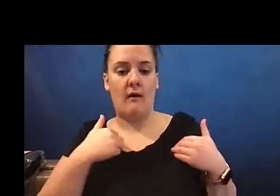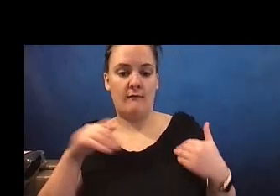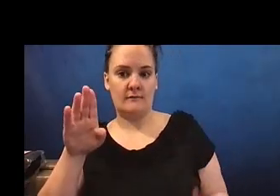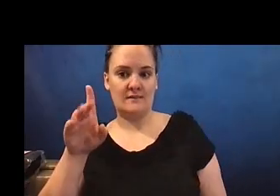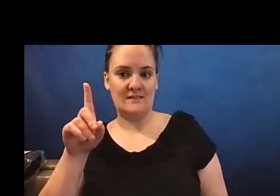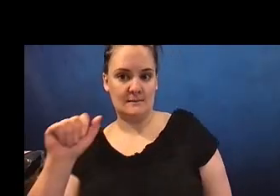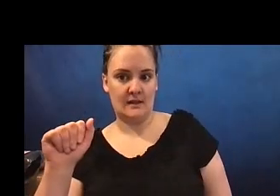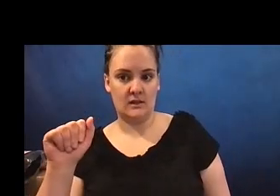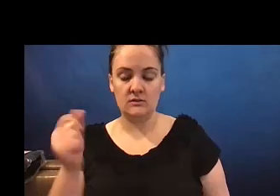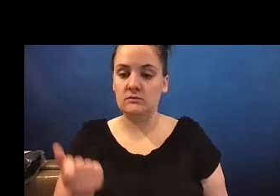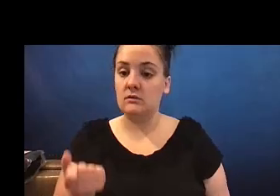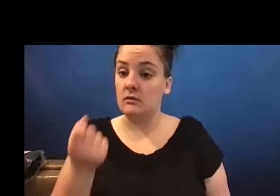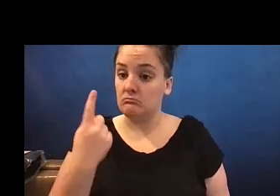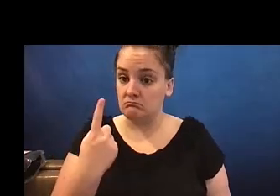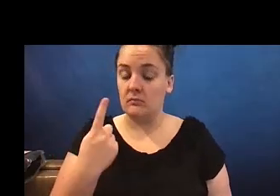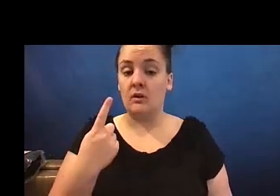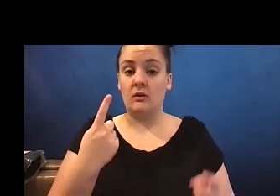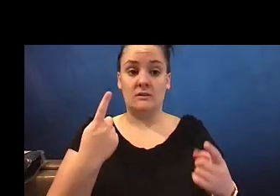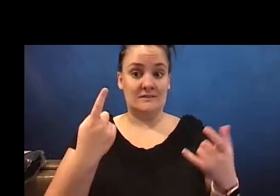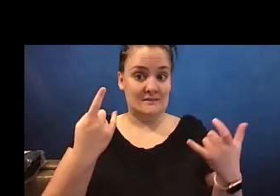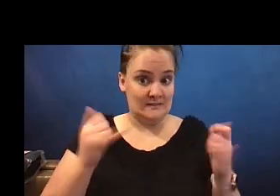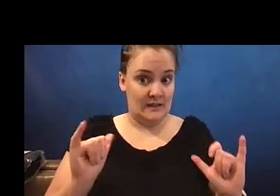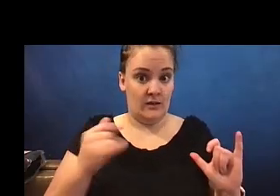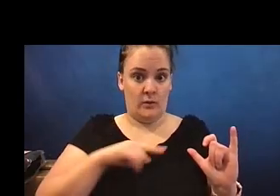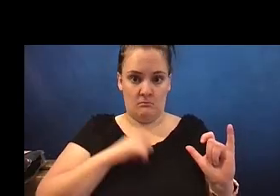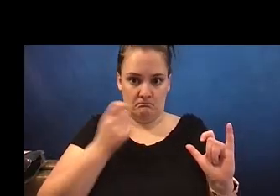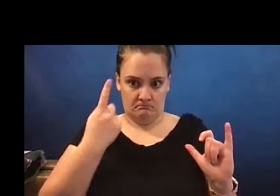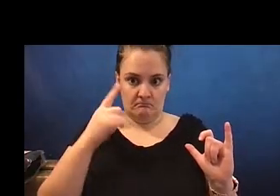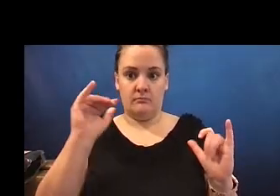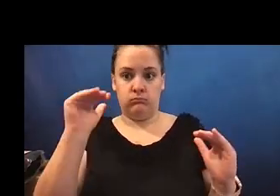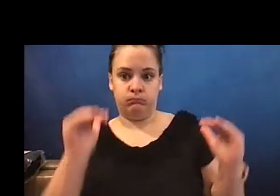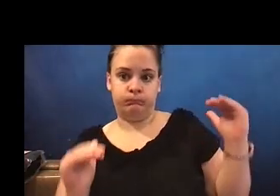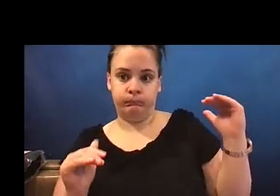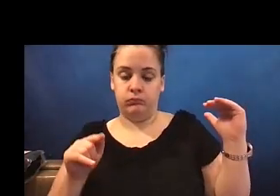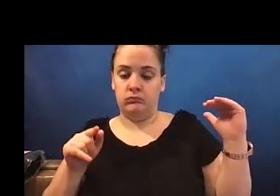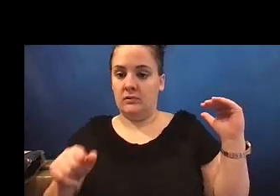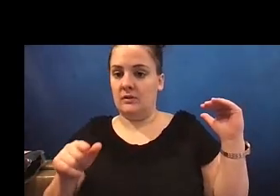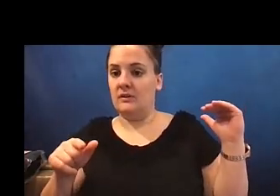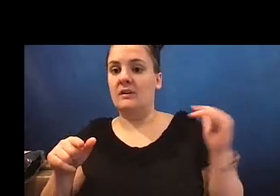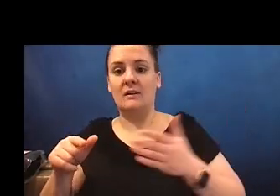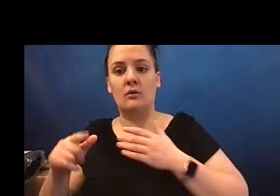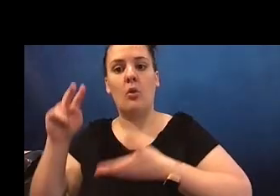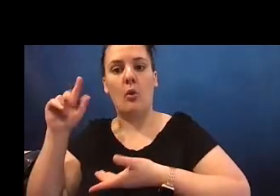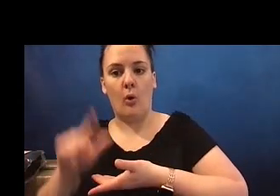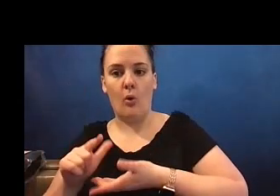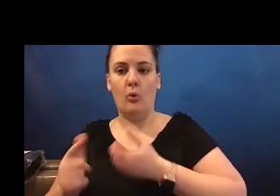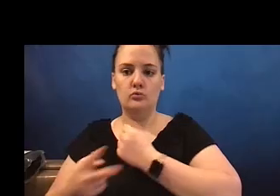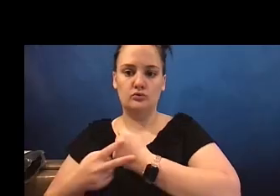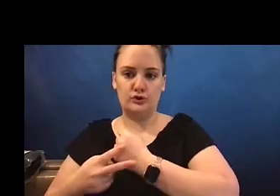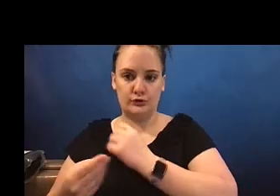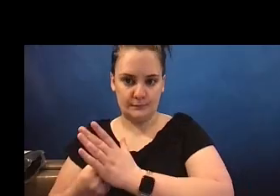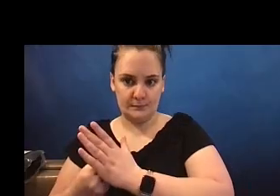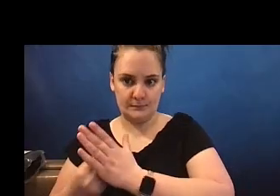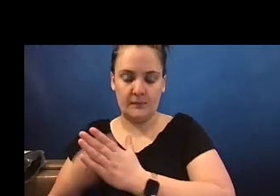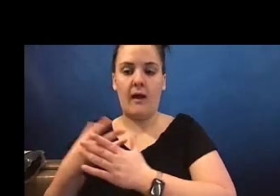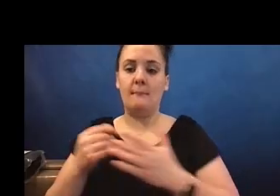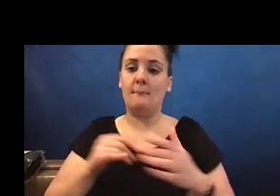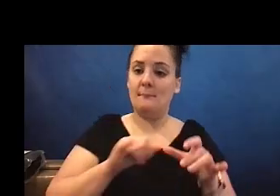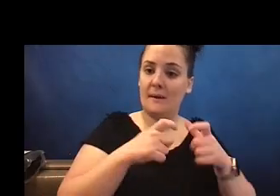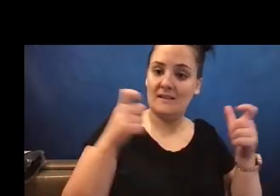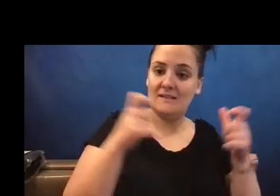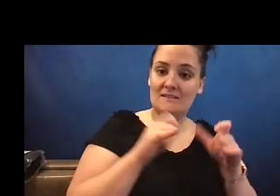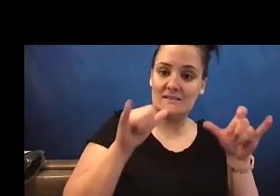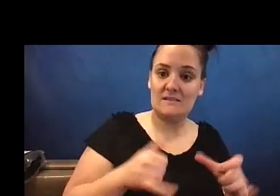great divide between those that have low reserves, or hospitals that have low reserves, big systems. We show different sorts of profits. We have